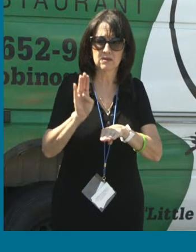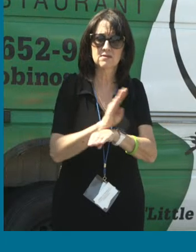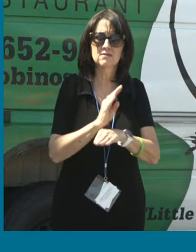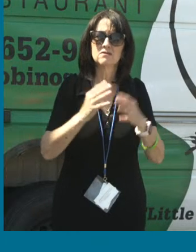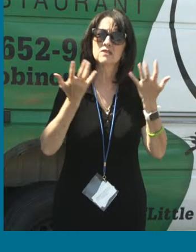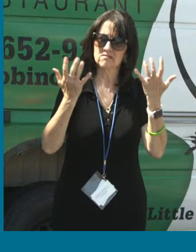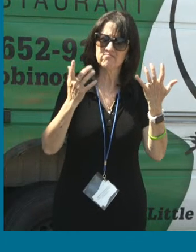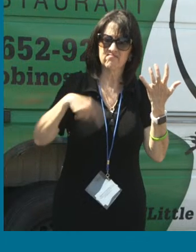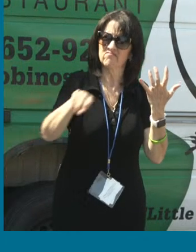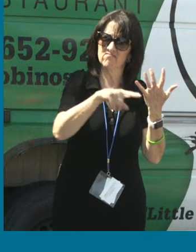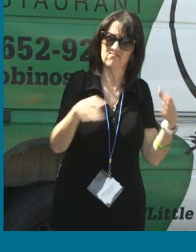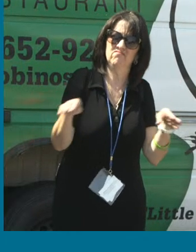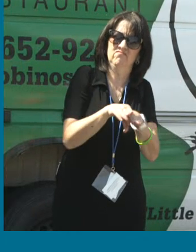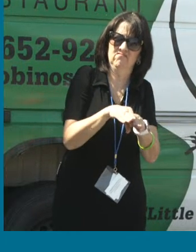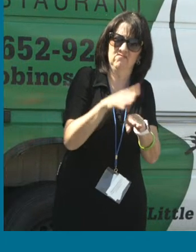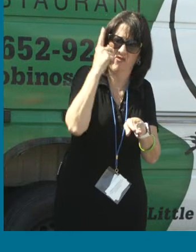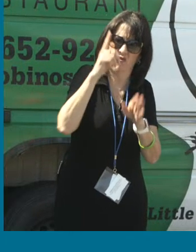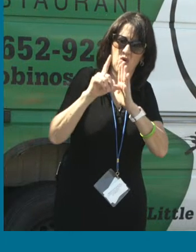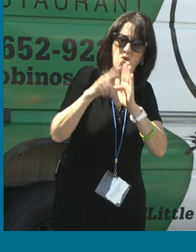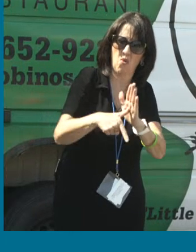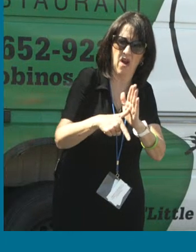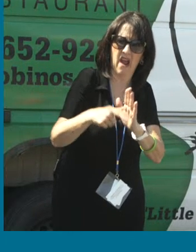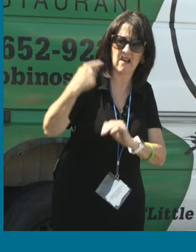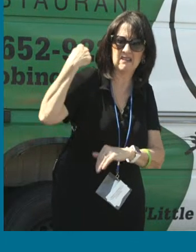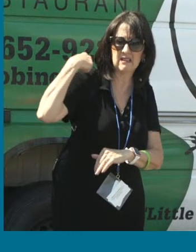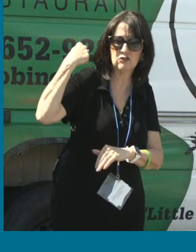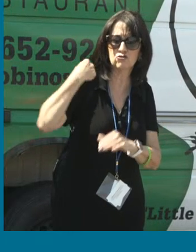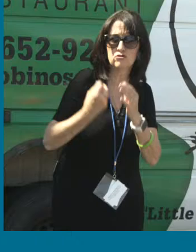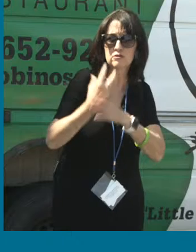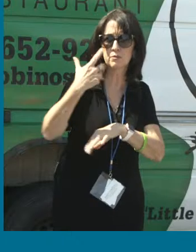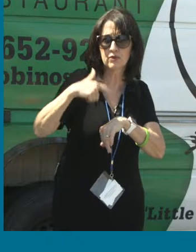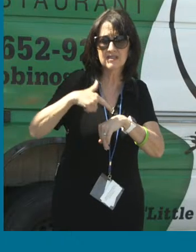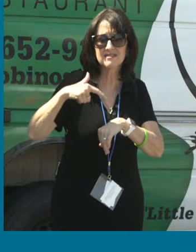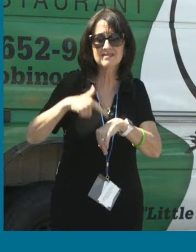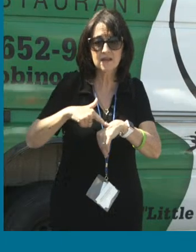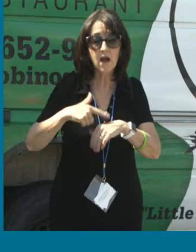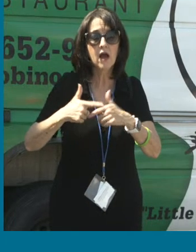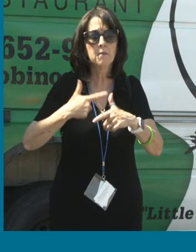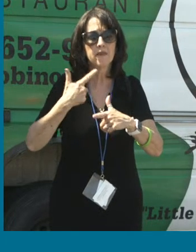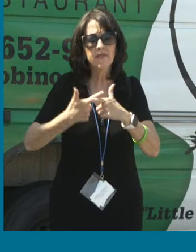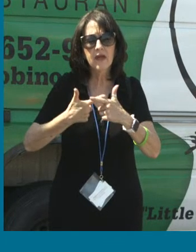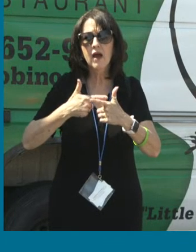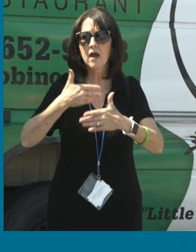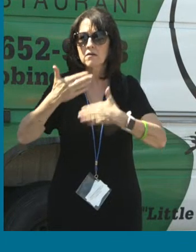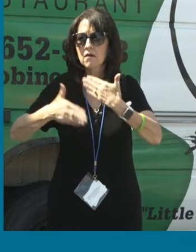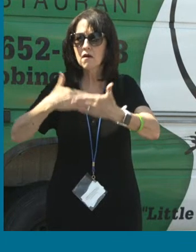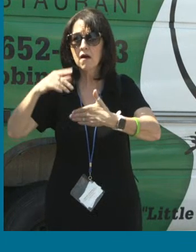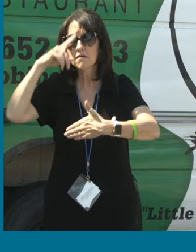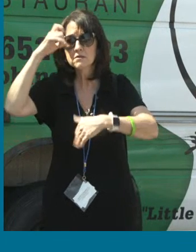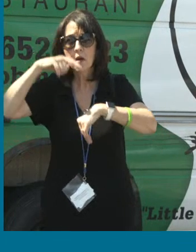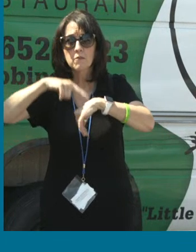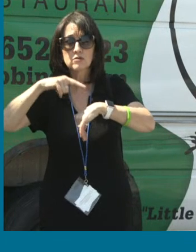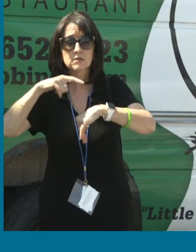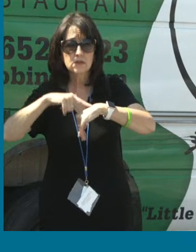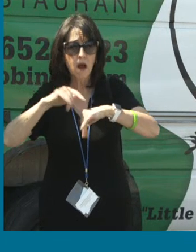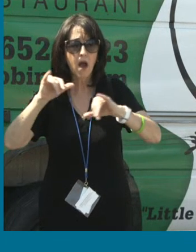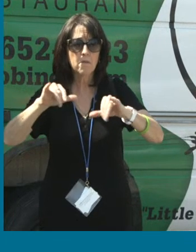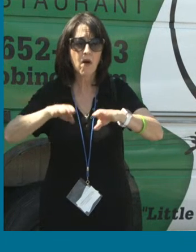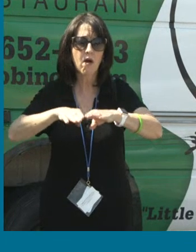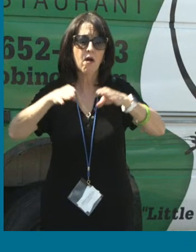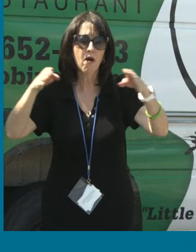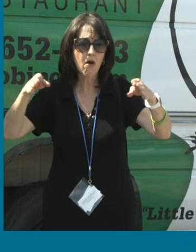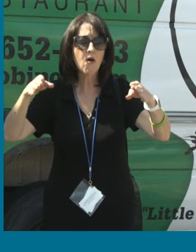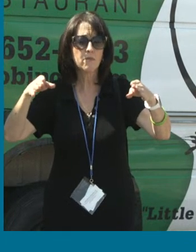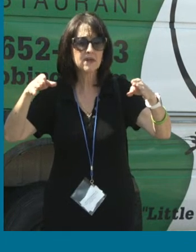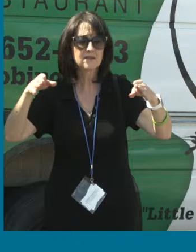of time last spring. As we got healthier into the summer, they opened up a limited basis. We did a number